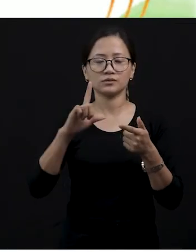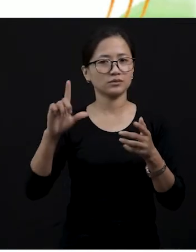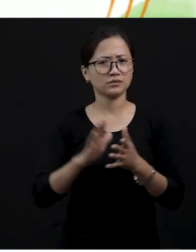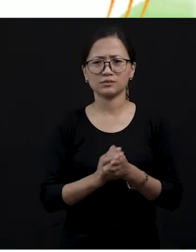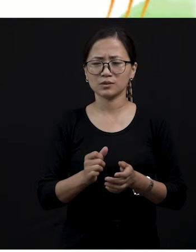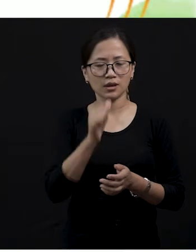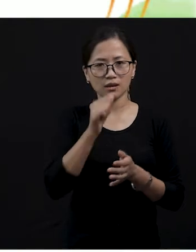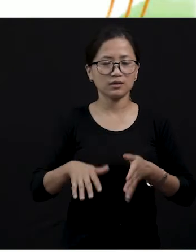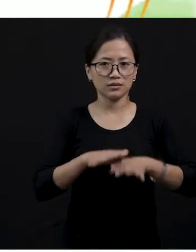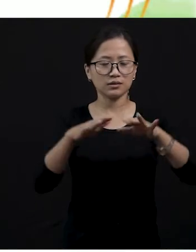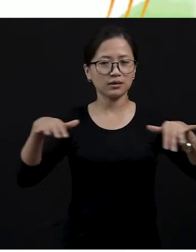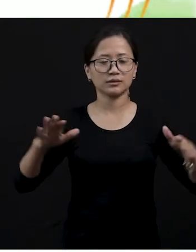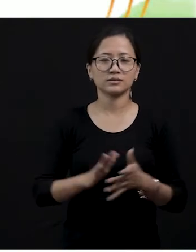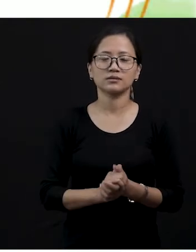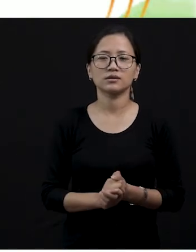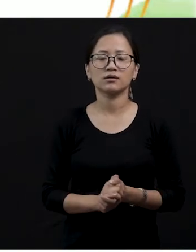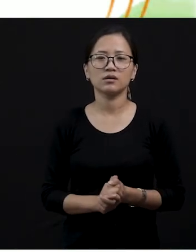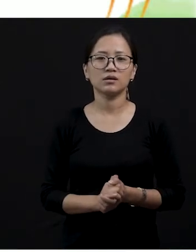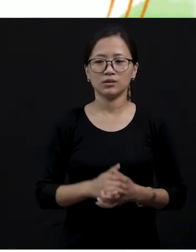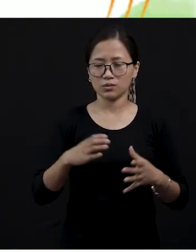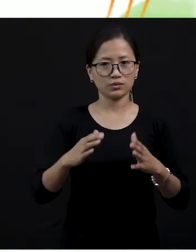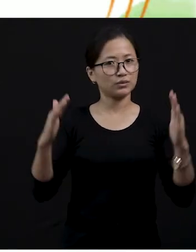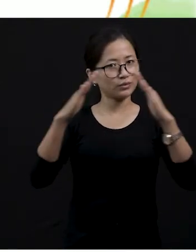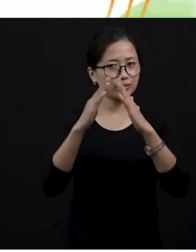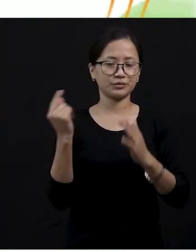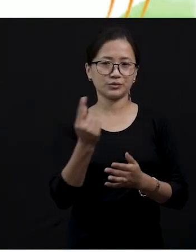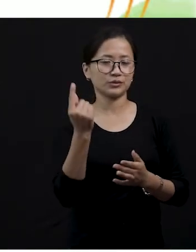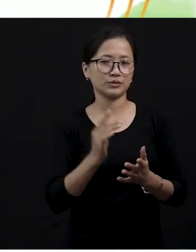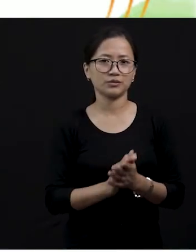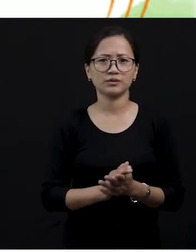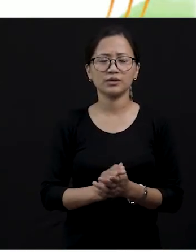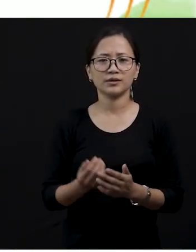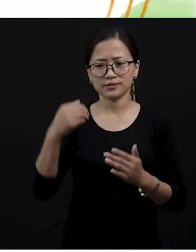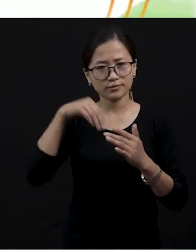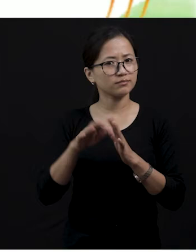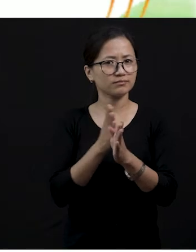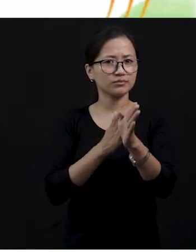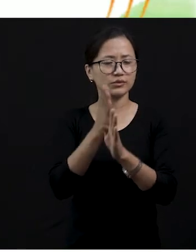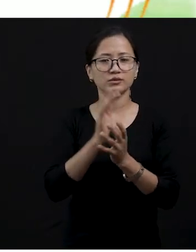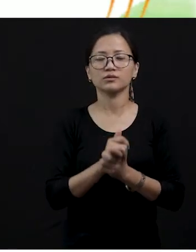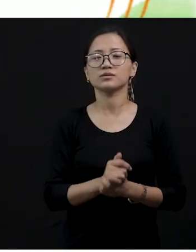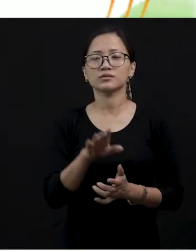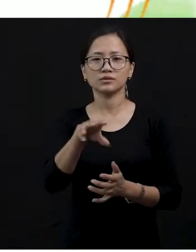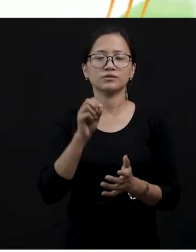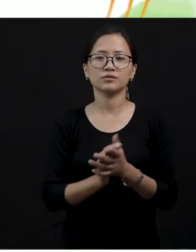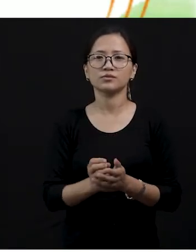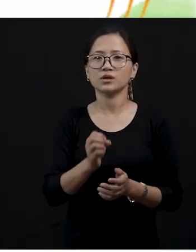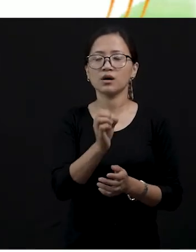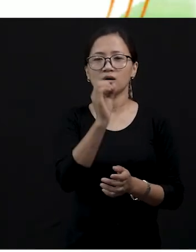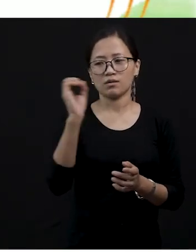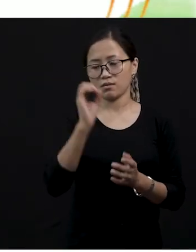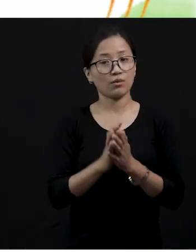from there we get the water at home that we use. Okay, so indirectly we're getting water from the